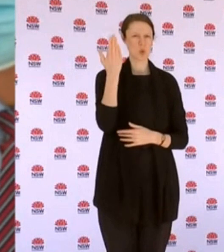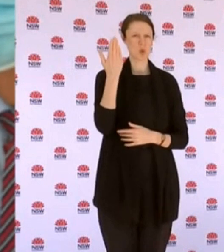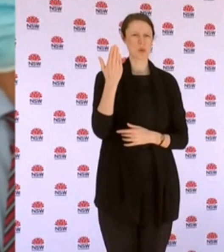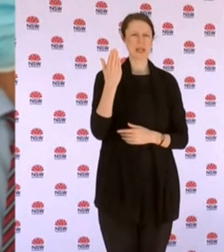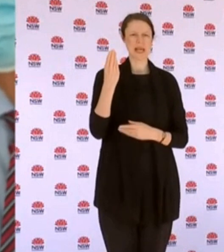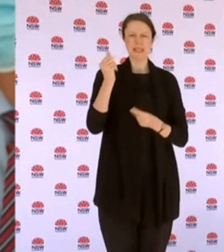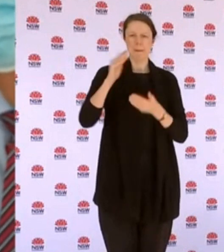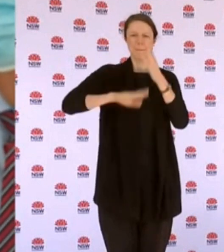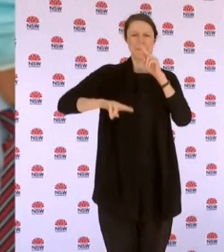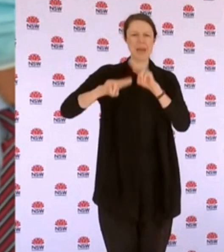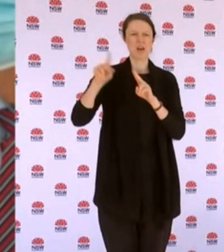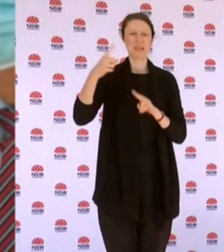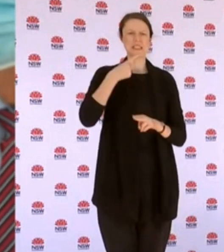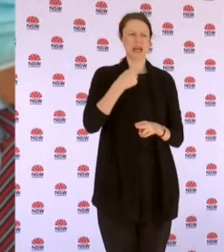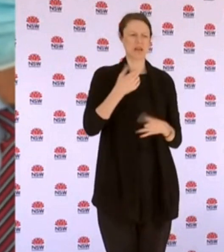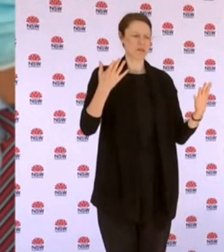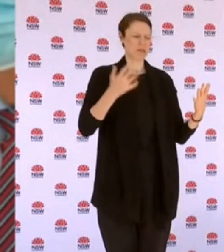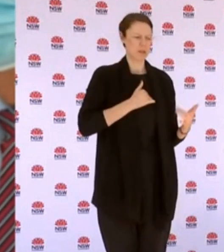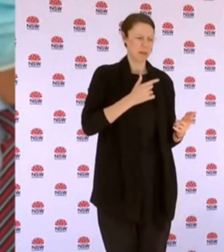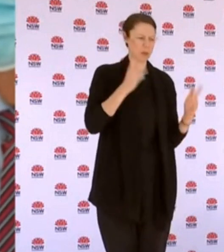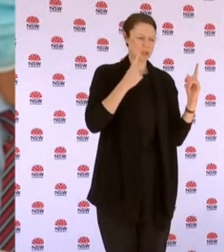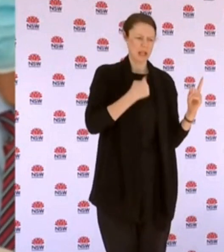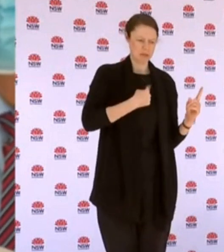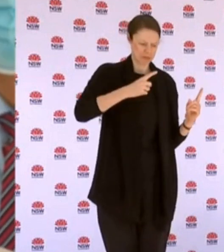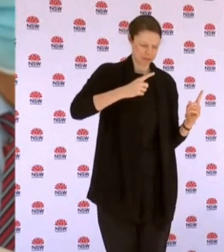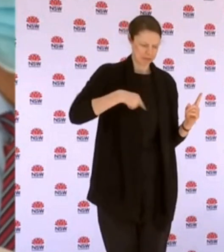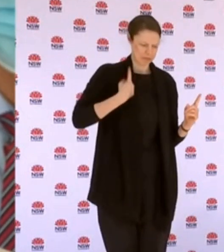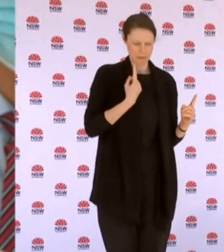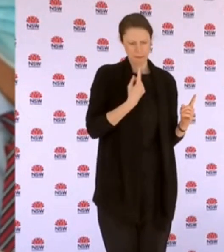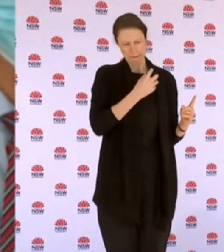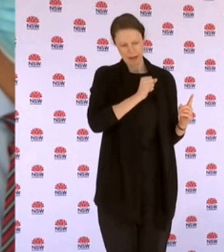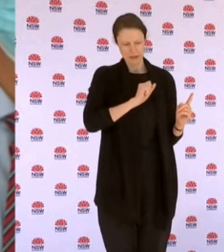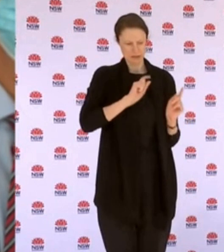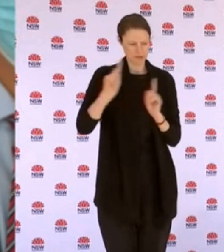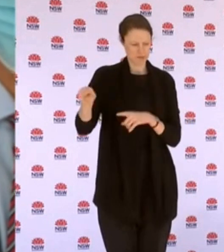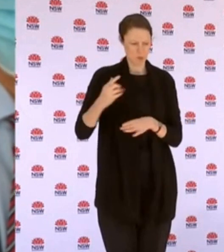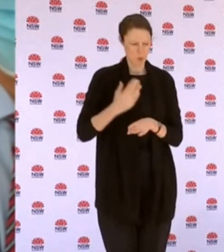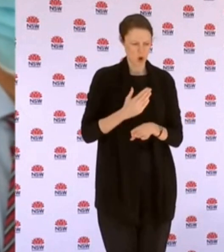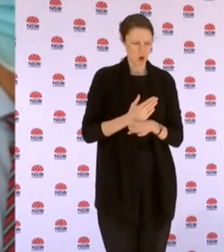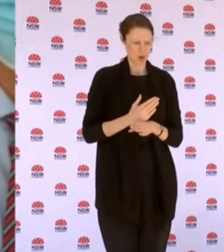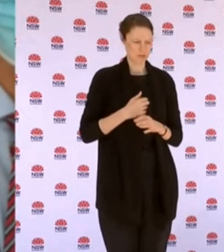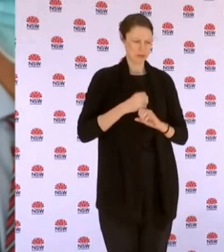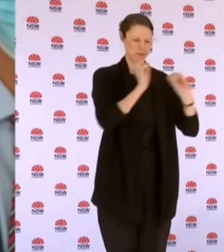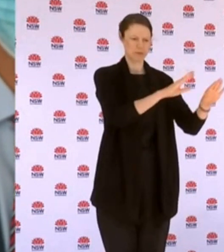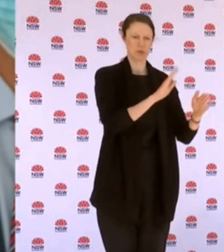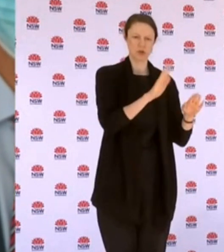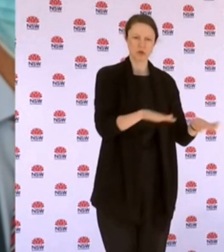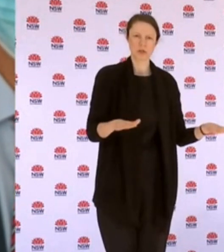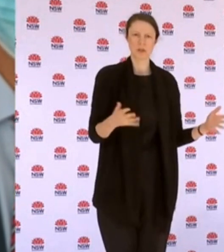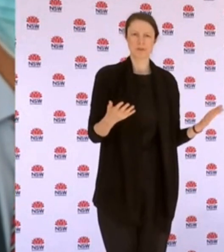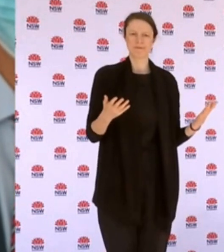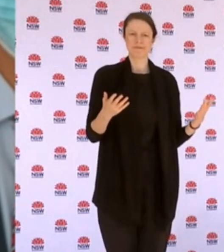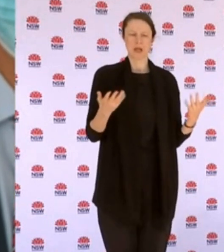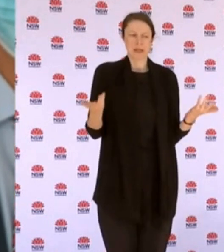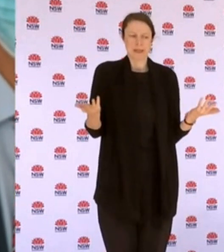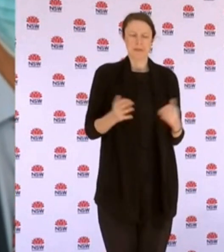they've got kids at home and they're managing remote learning. Do you have a bit of a message to the business community about trying to cut them some leeway? Yeah, I think generally people have been